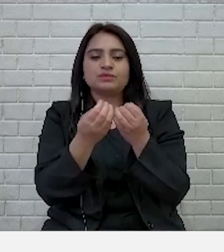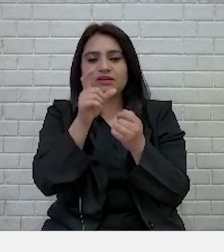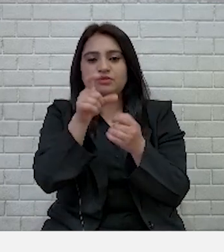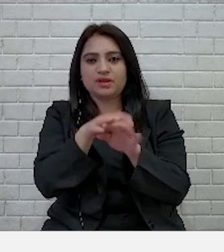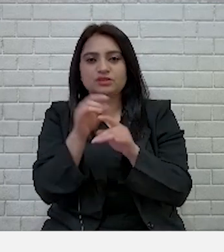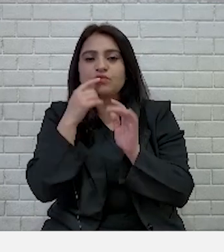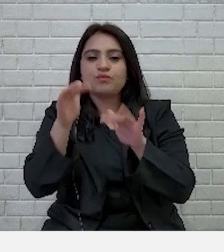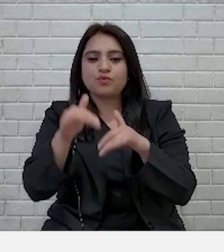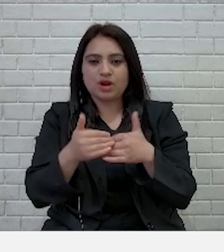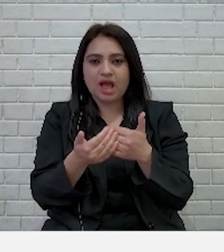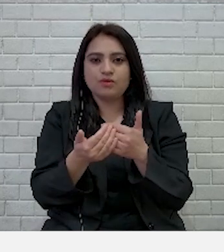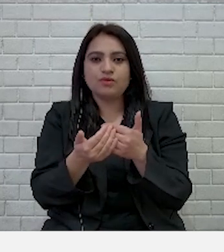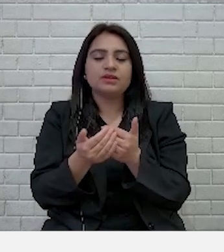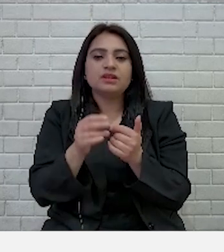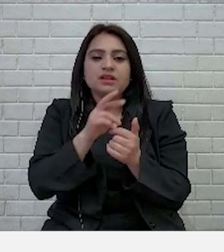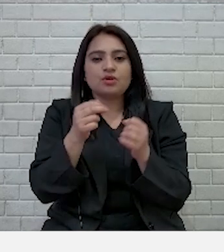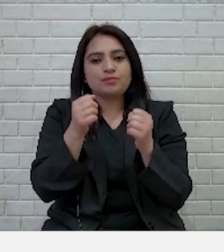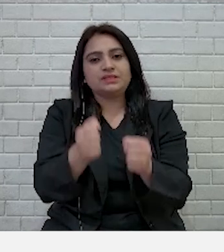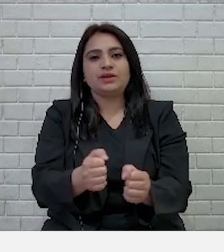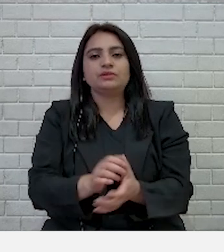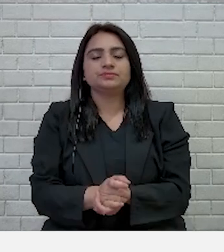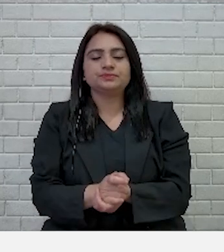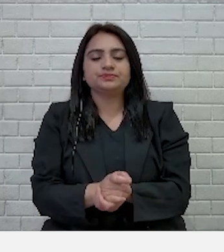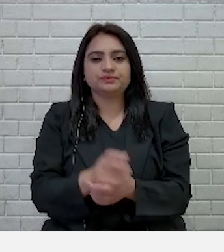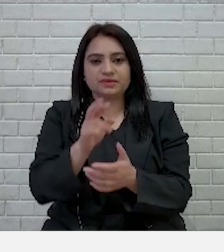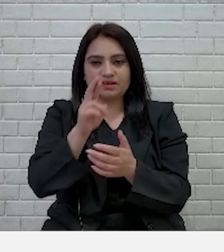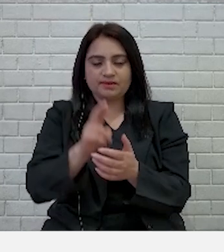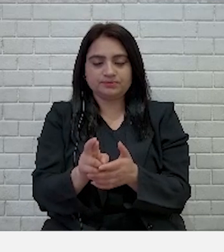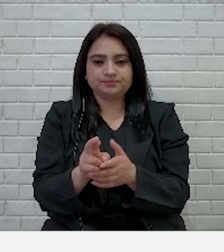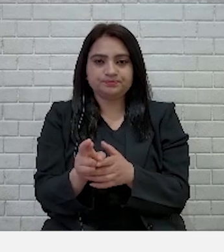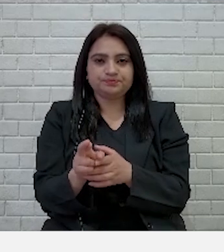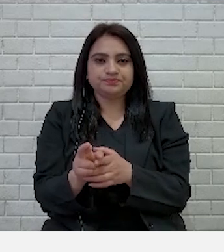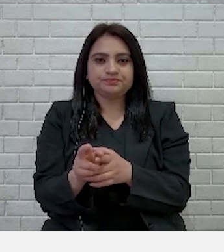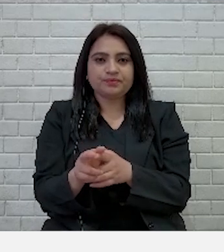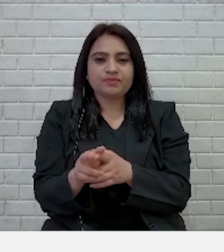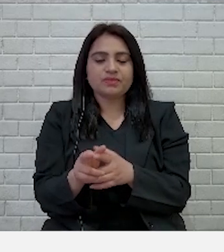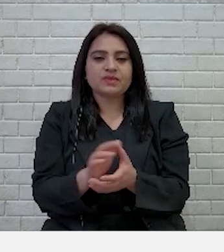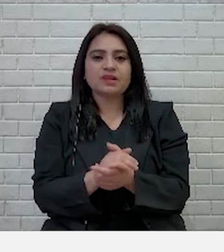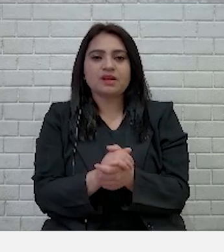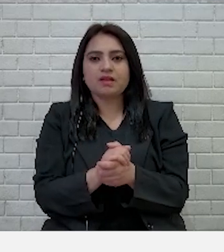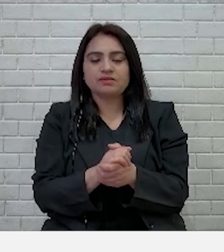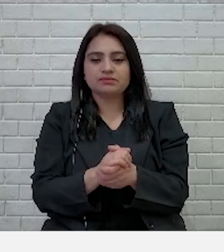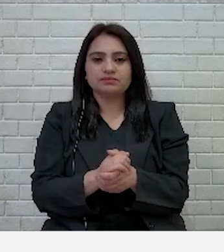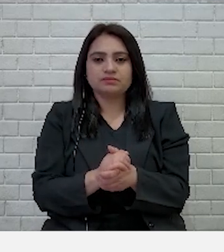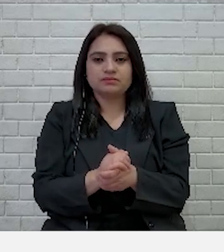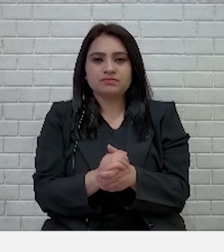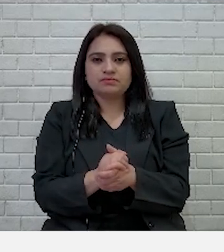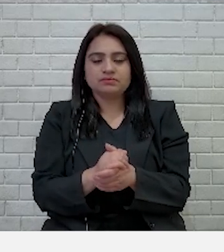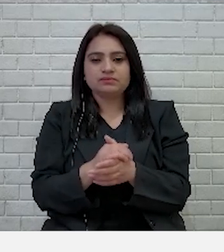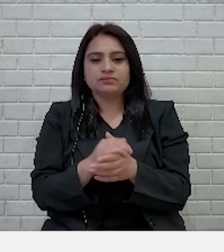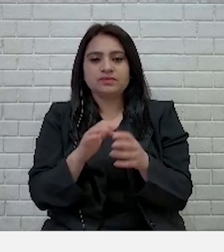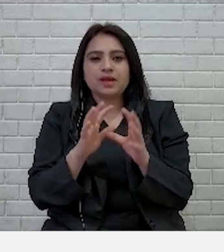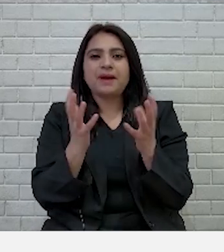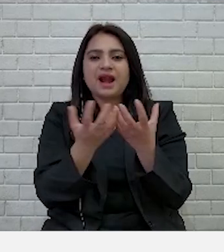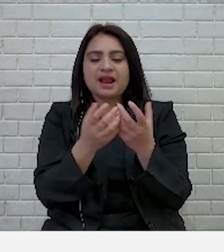various communities like Thathers, the one who makes utensils. Sunars, the one who makes the